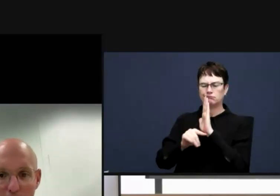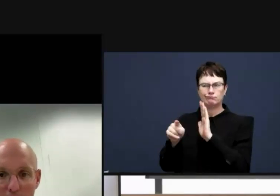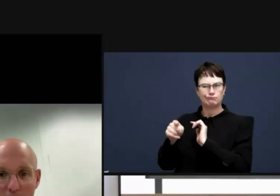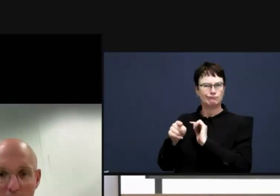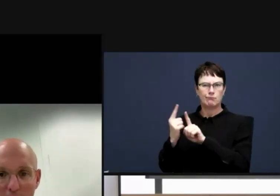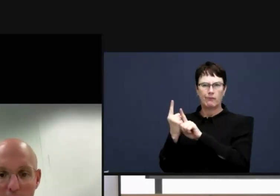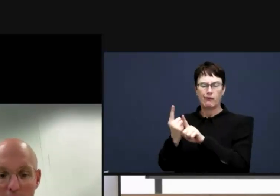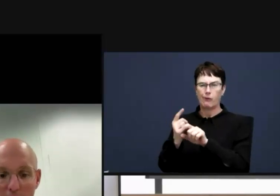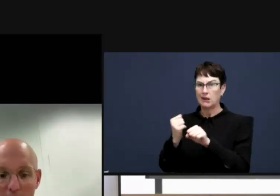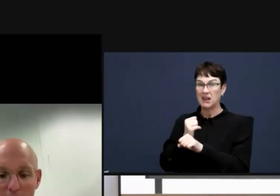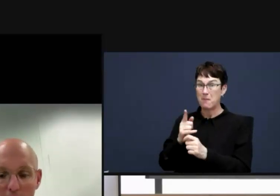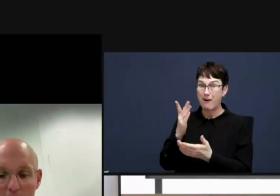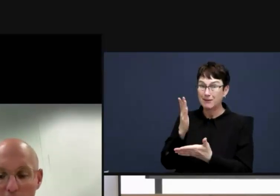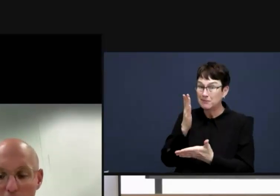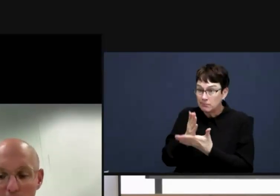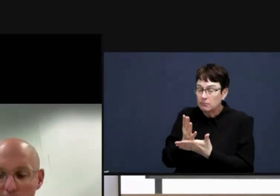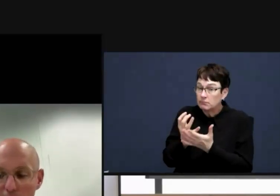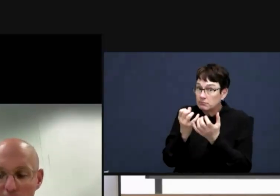you with